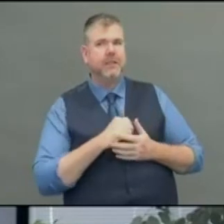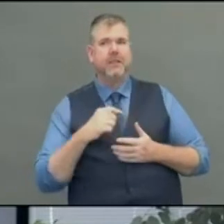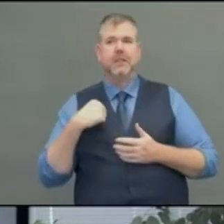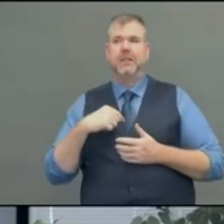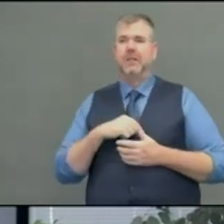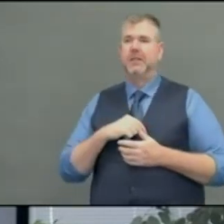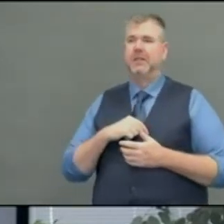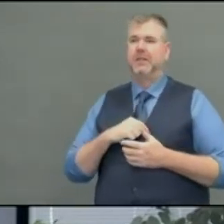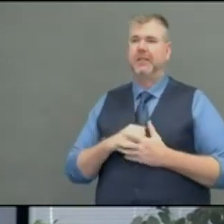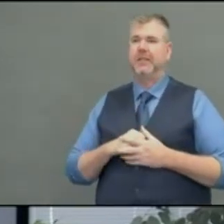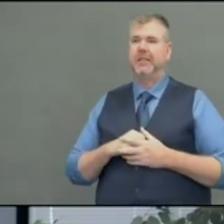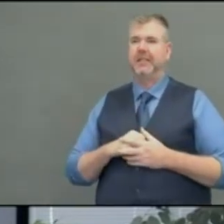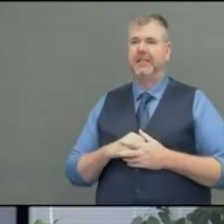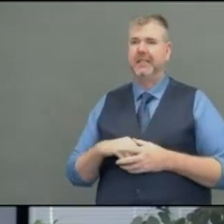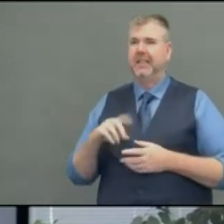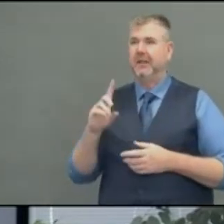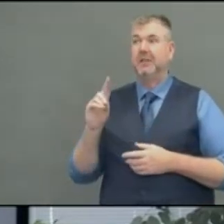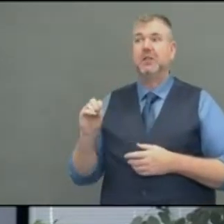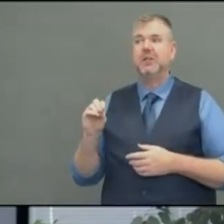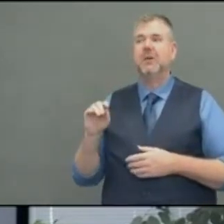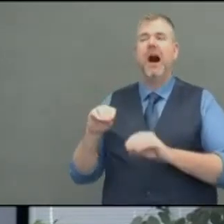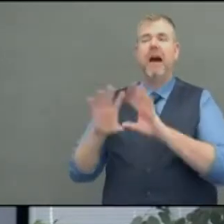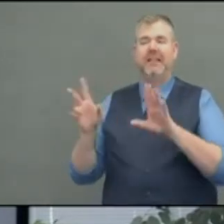So here's a telephone.